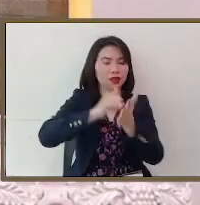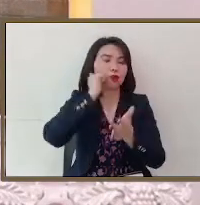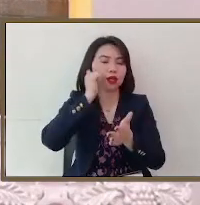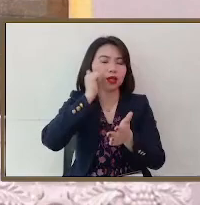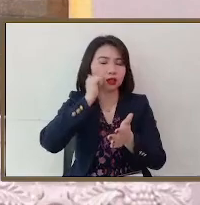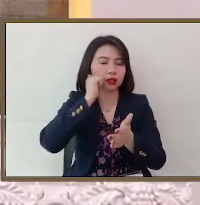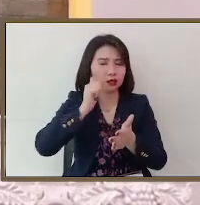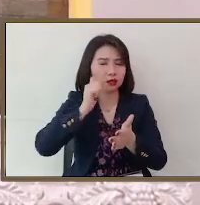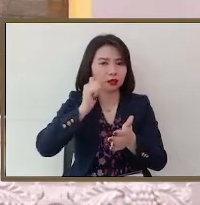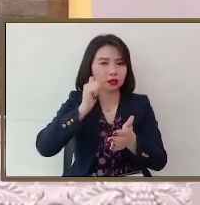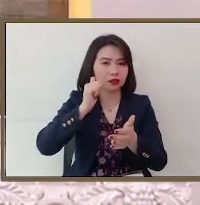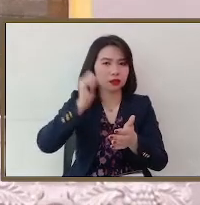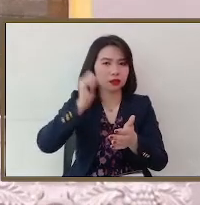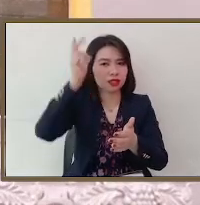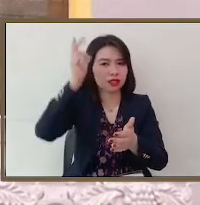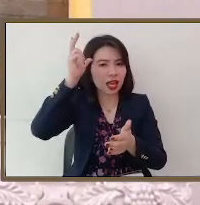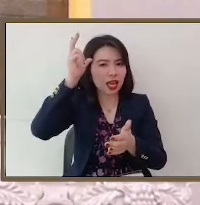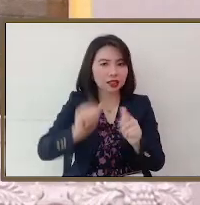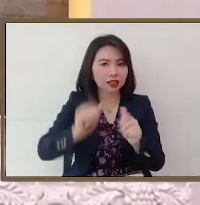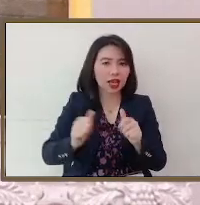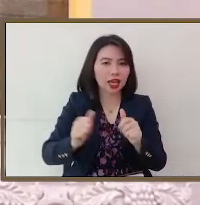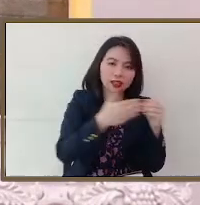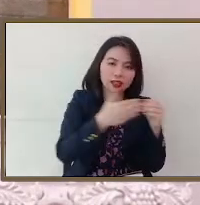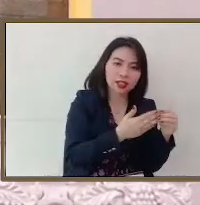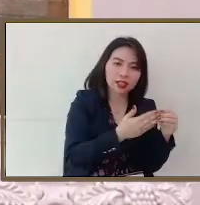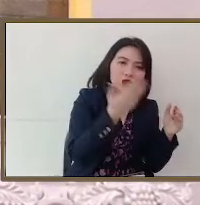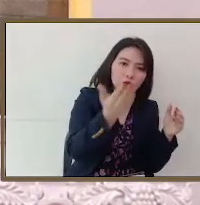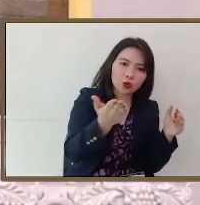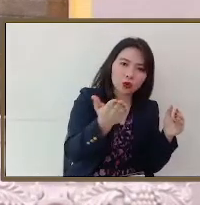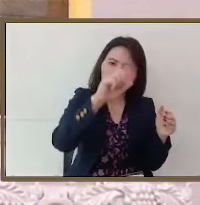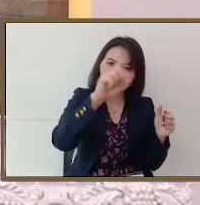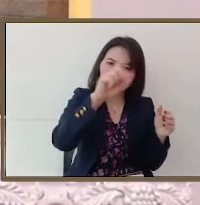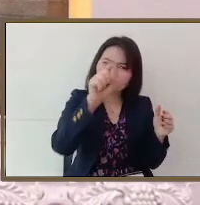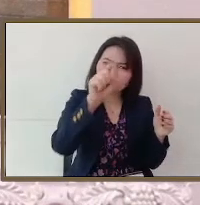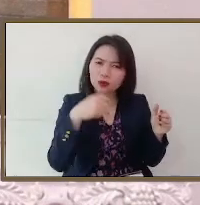kapatid. Isipin niyo po ngayon. Who's leading you?